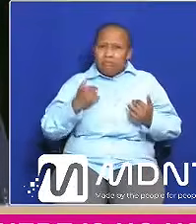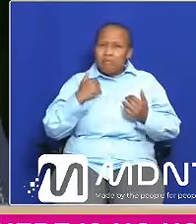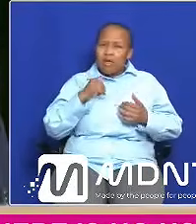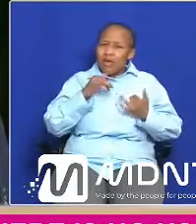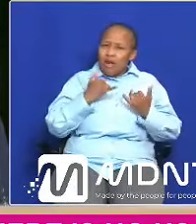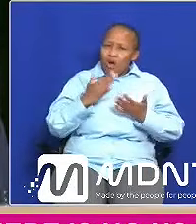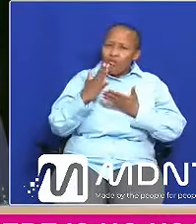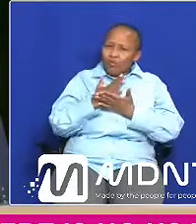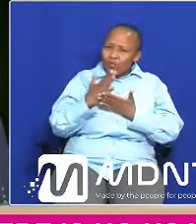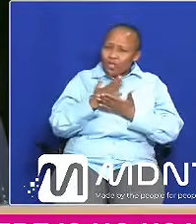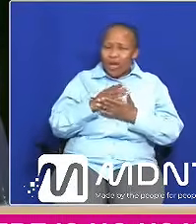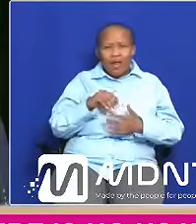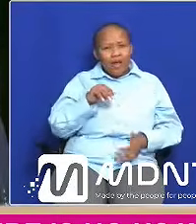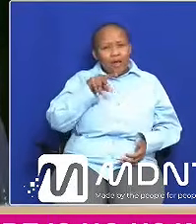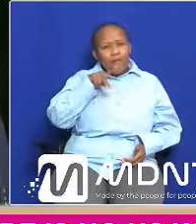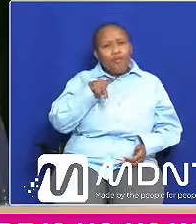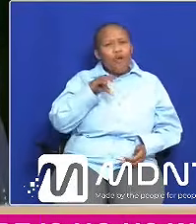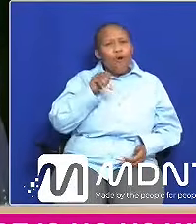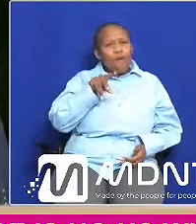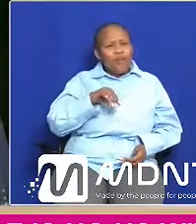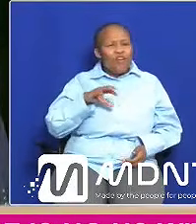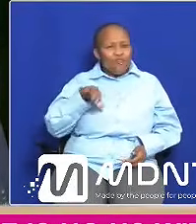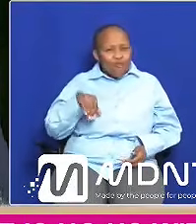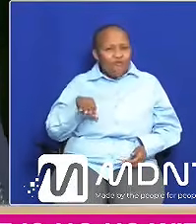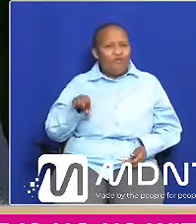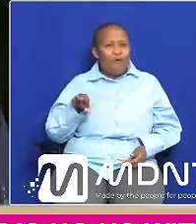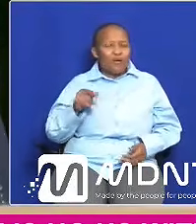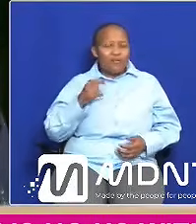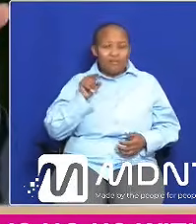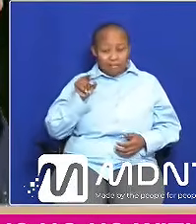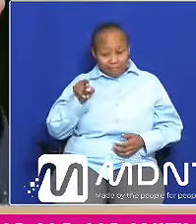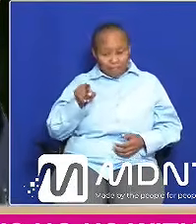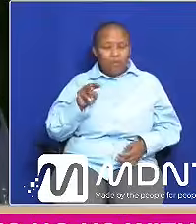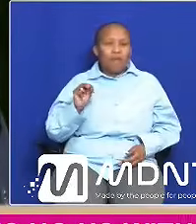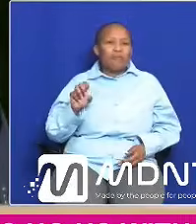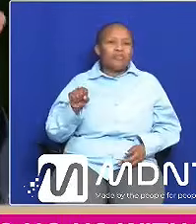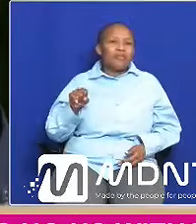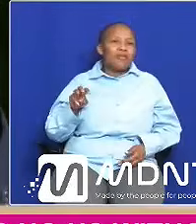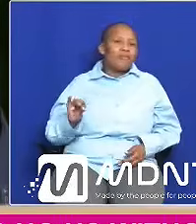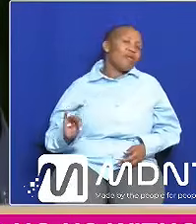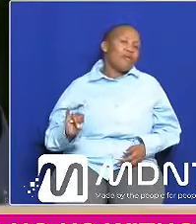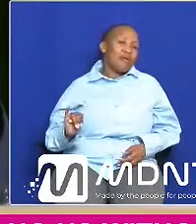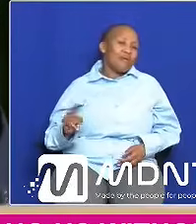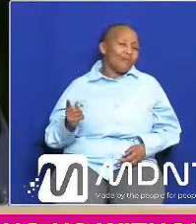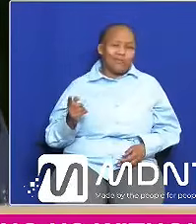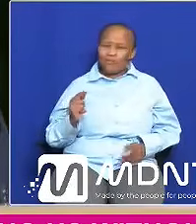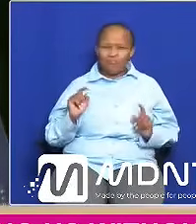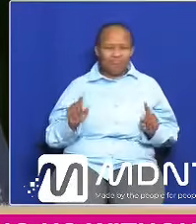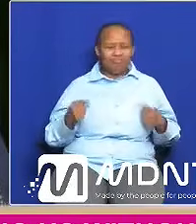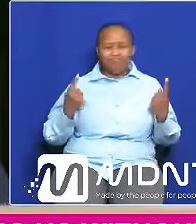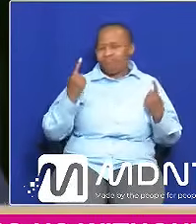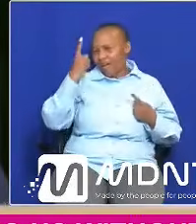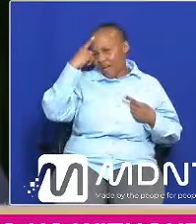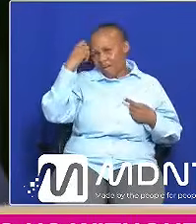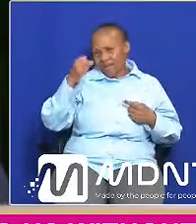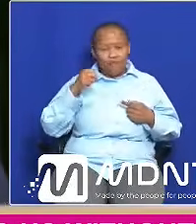forwarding payment notifications to Mr. Msibi. It's just unbelievable, I must say, that you have no recollection whatsoever.